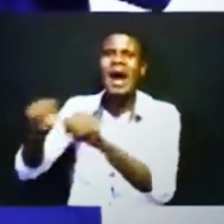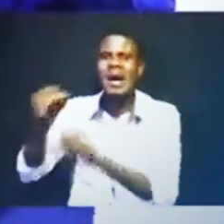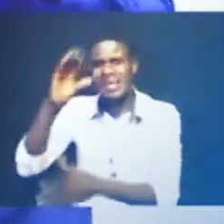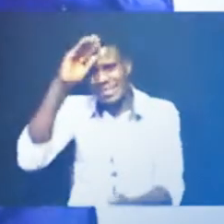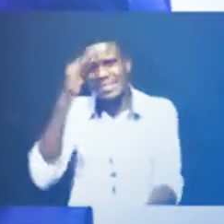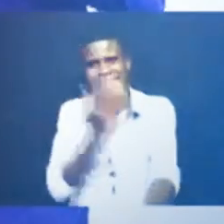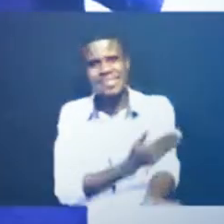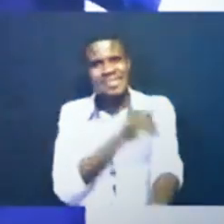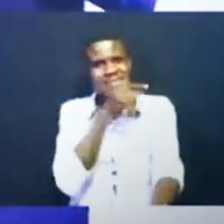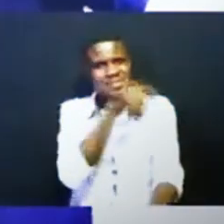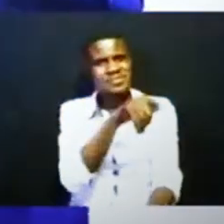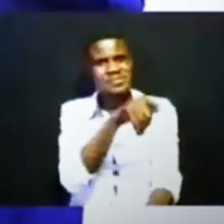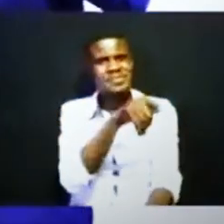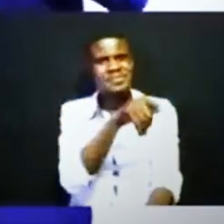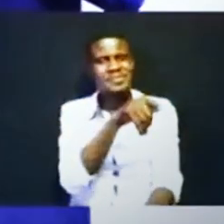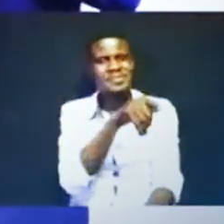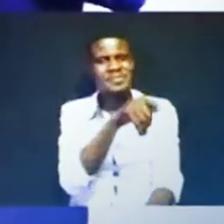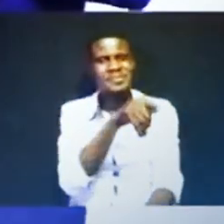Now,